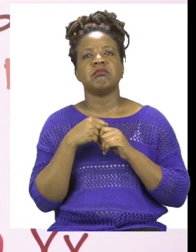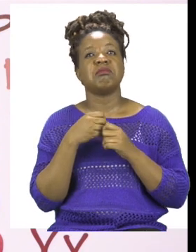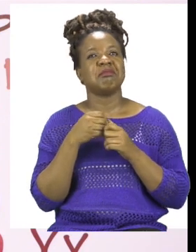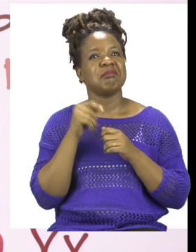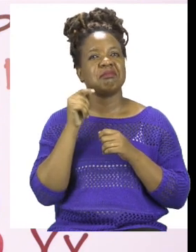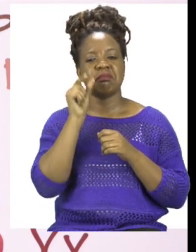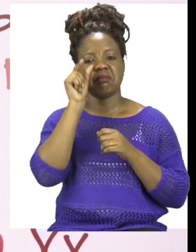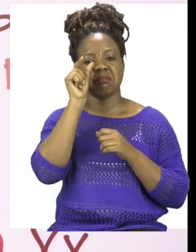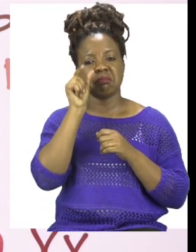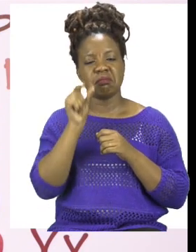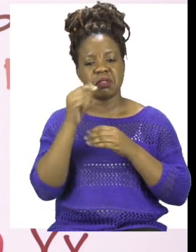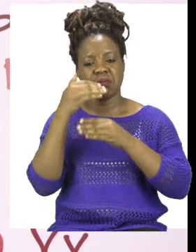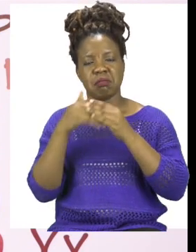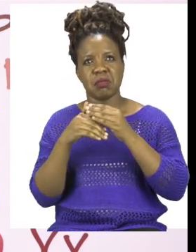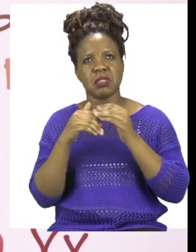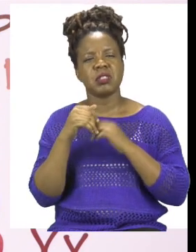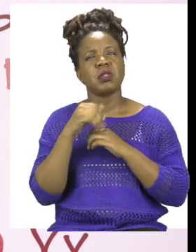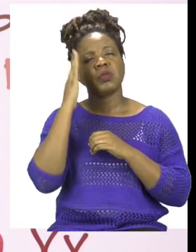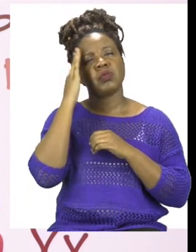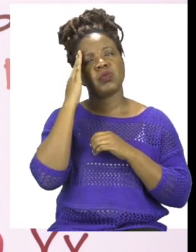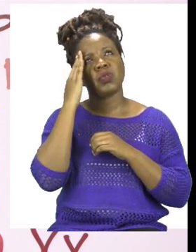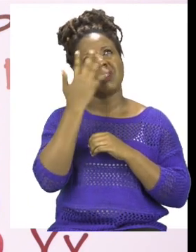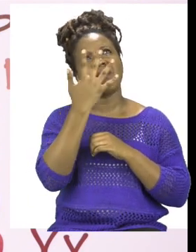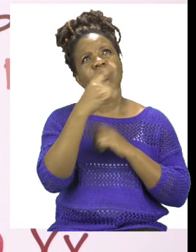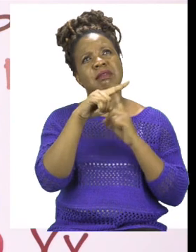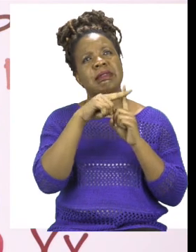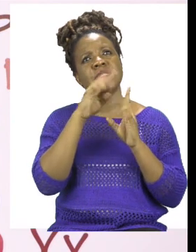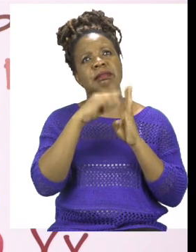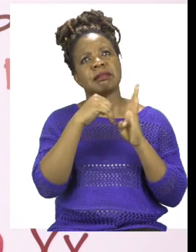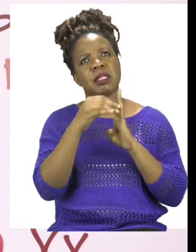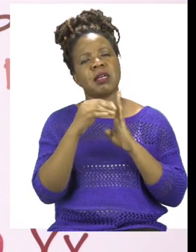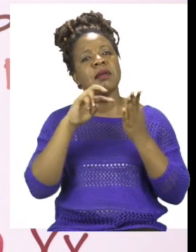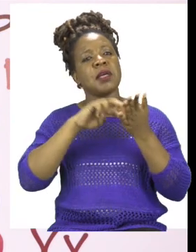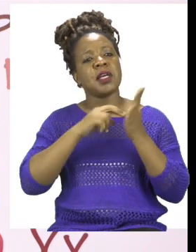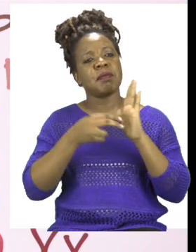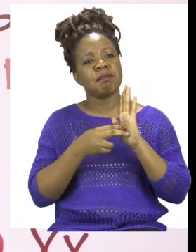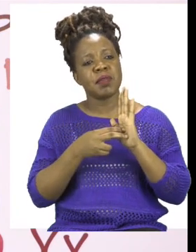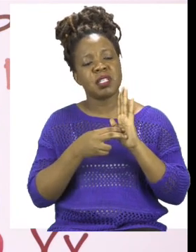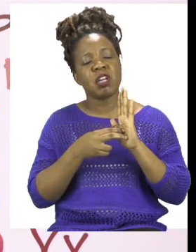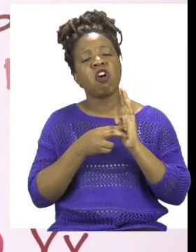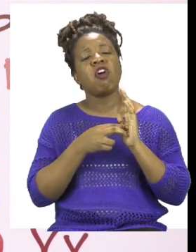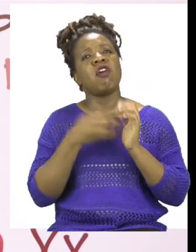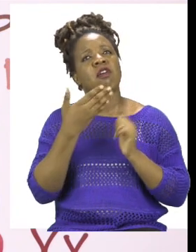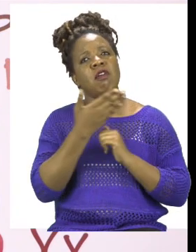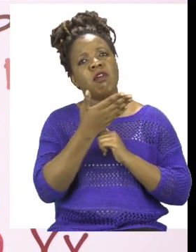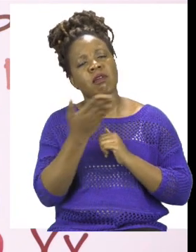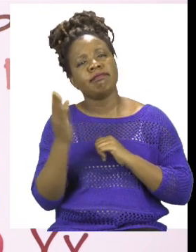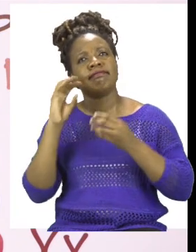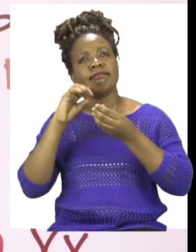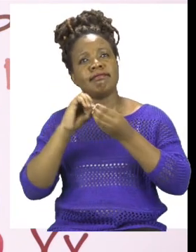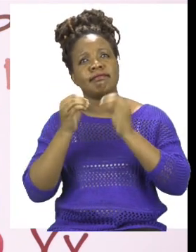with the 5 times table, that means every number in the middle is going to be